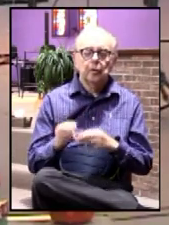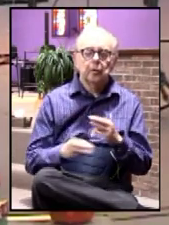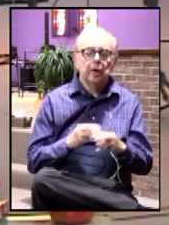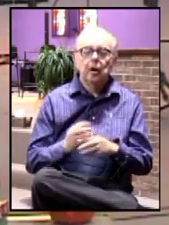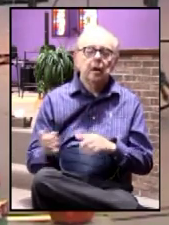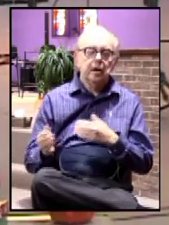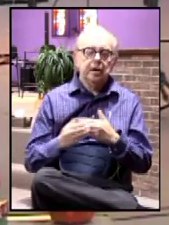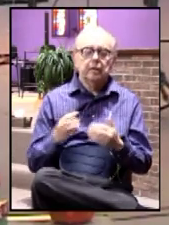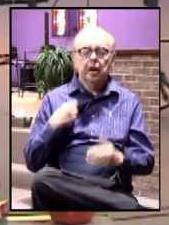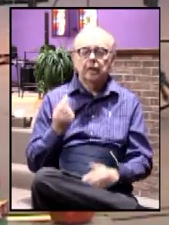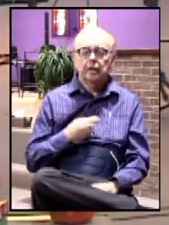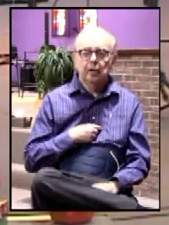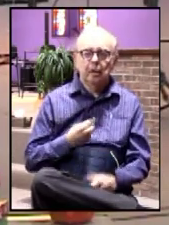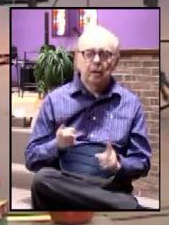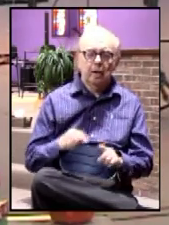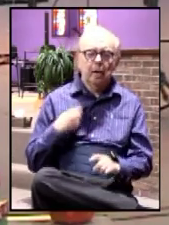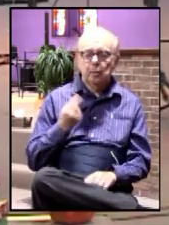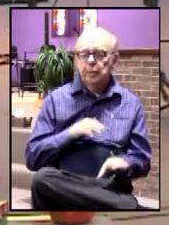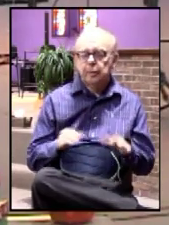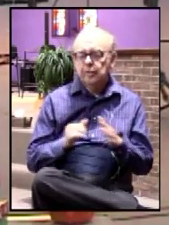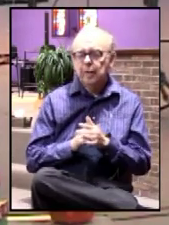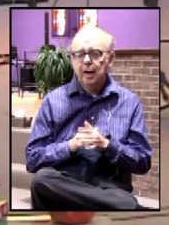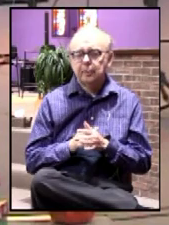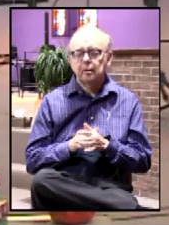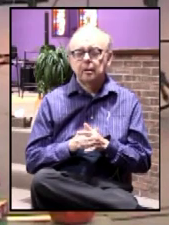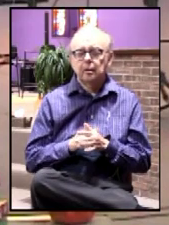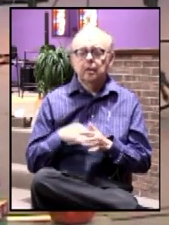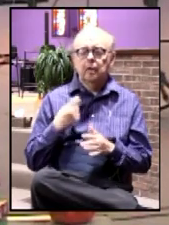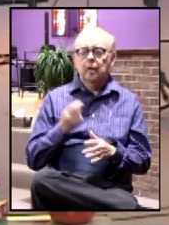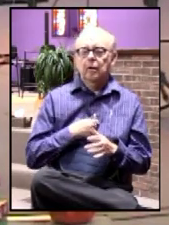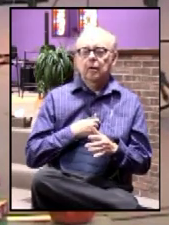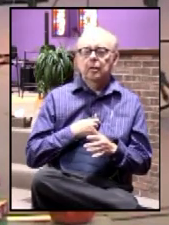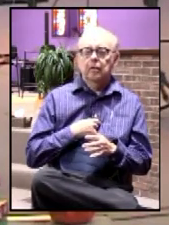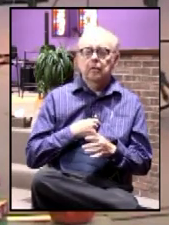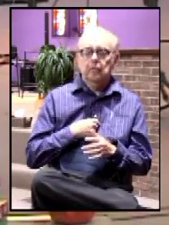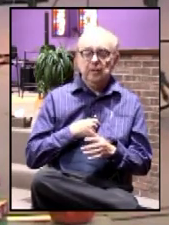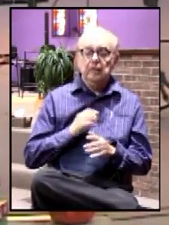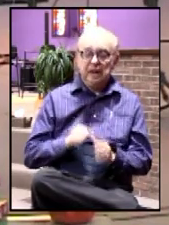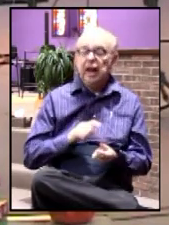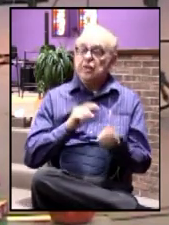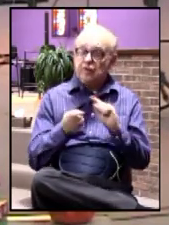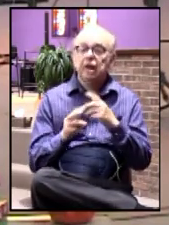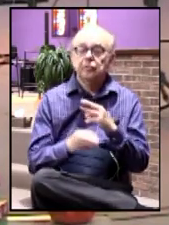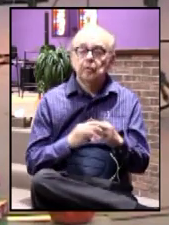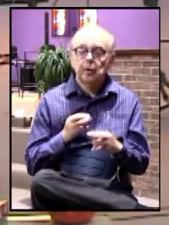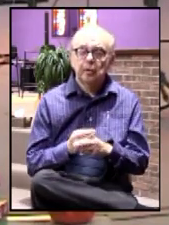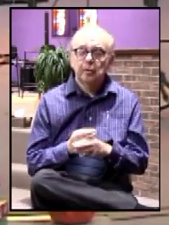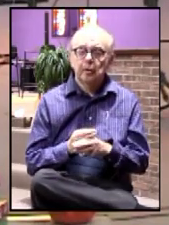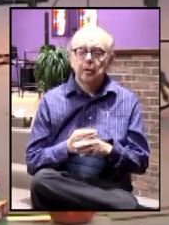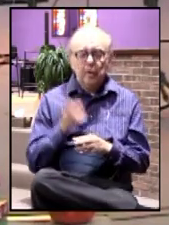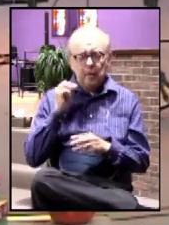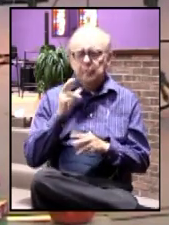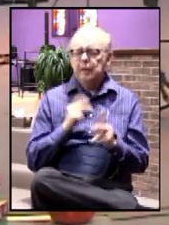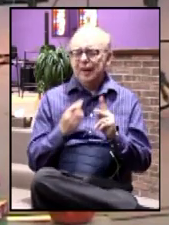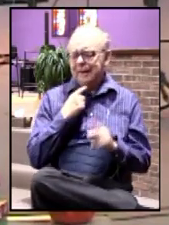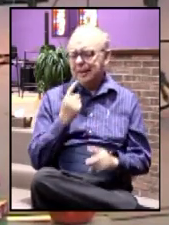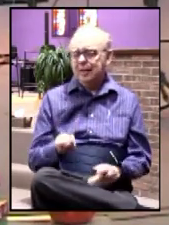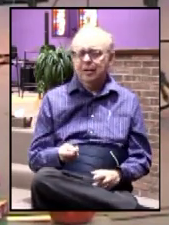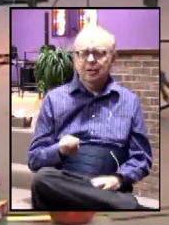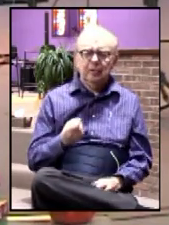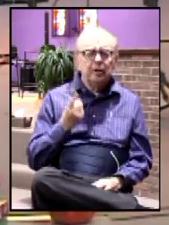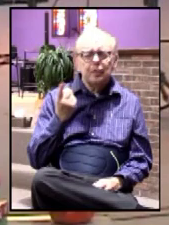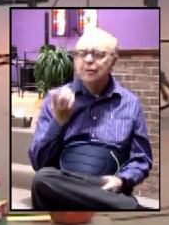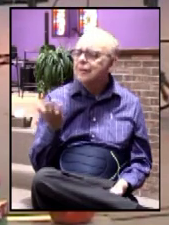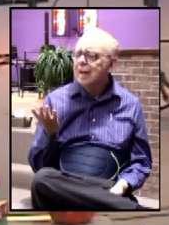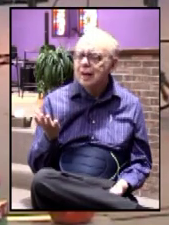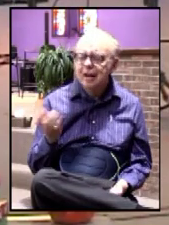us. When we do that, we can change the world. I hear a lot of people say,